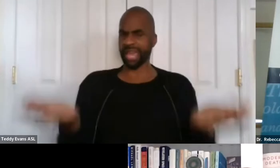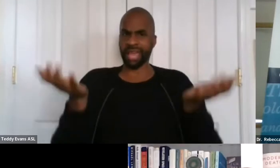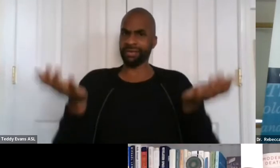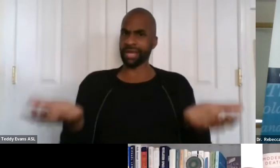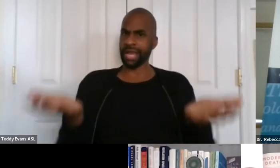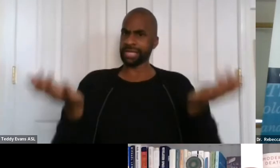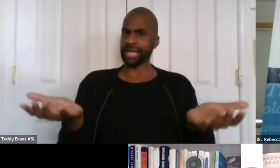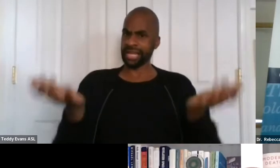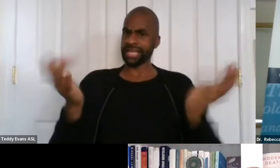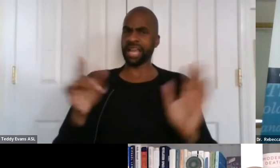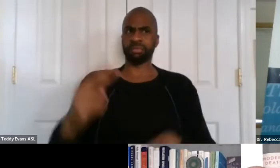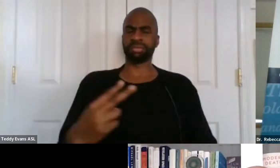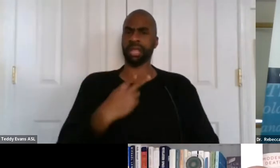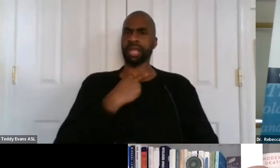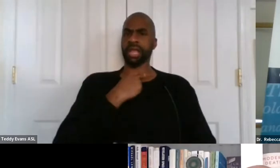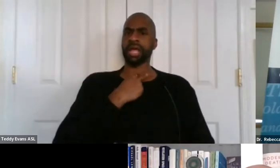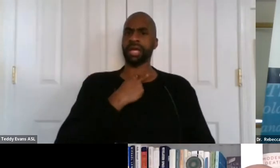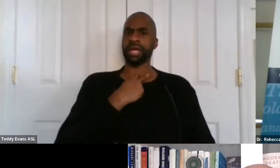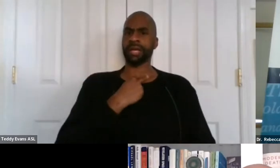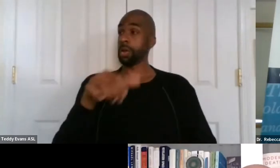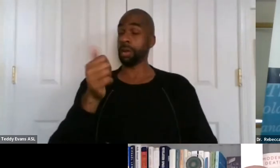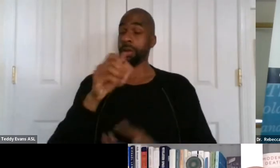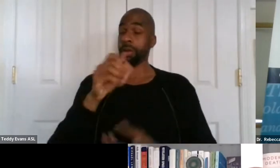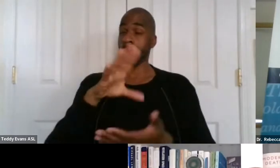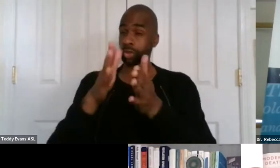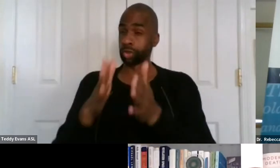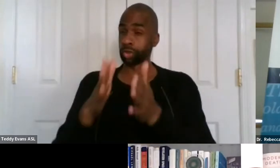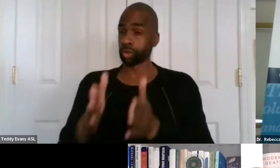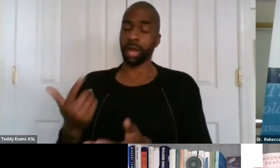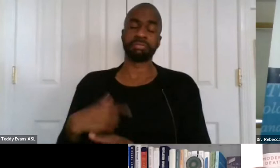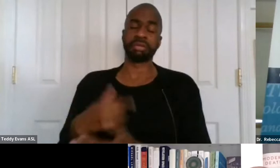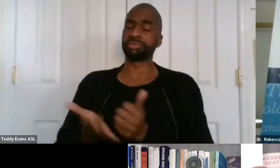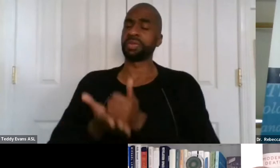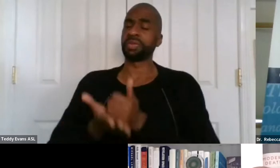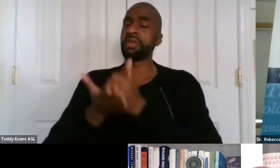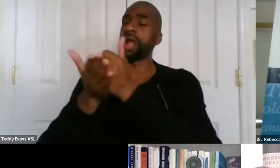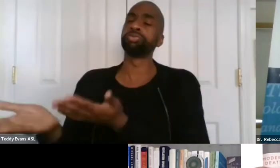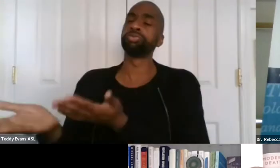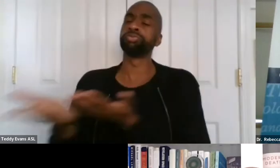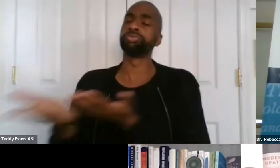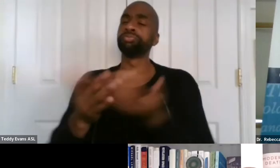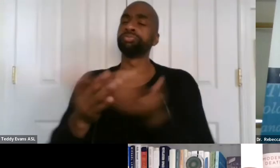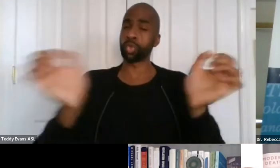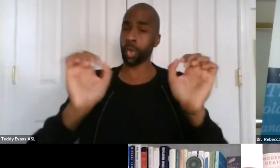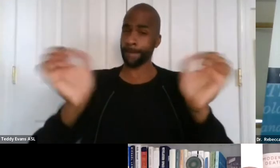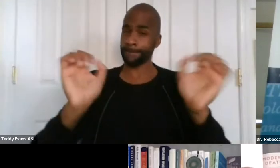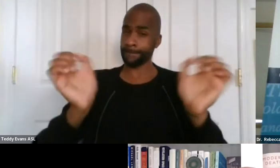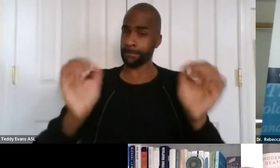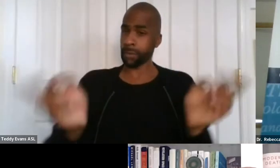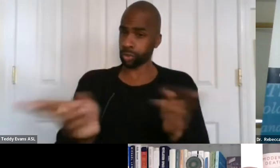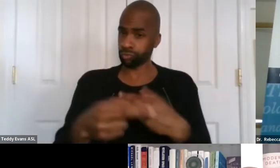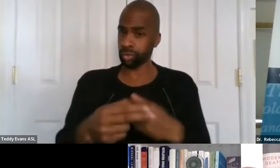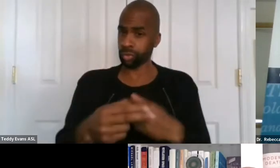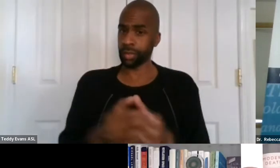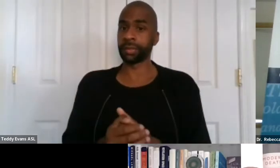by many other medical students who were around. I was taken to the emergency room, and before this, pain had been a transient visitor in